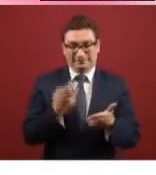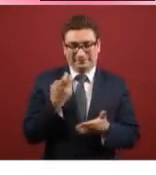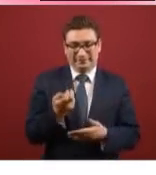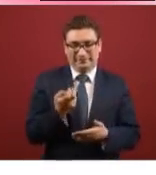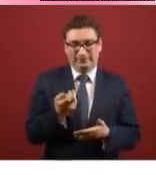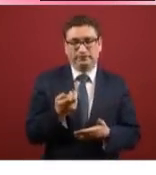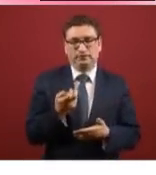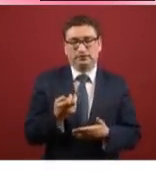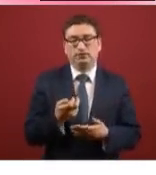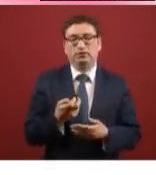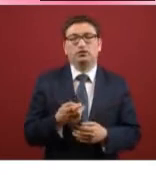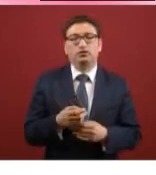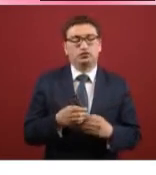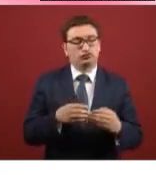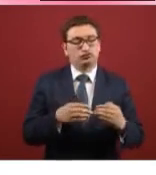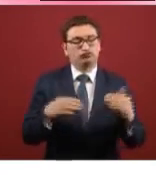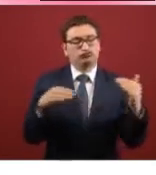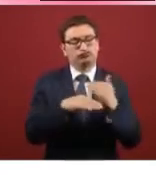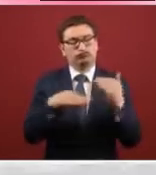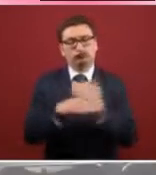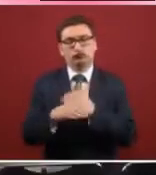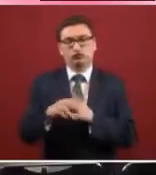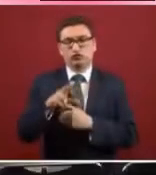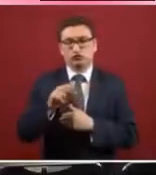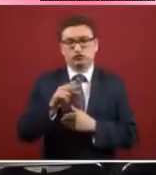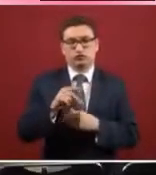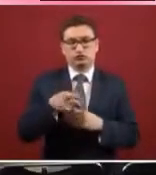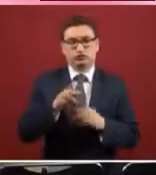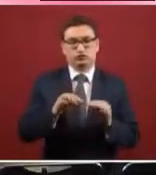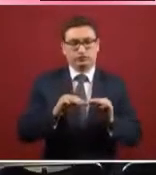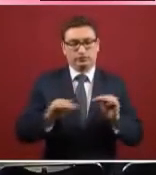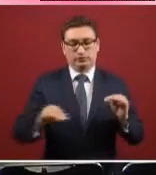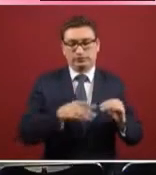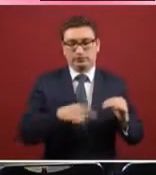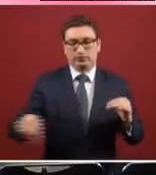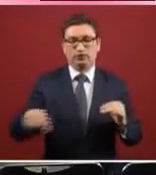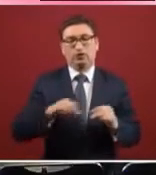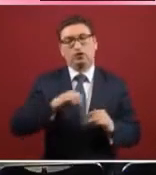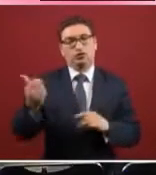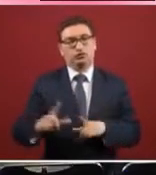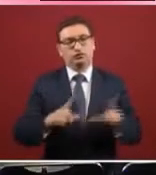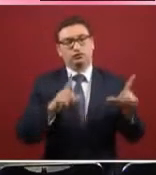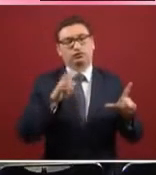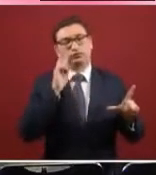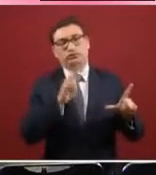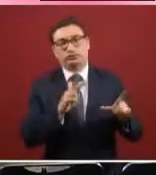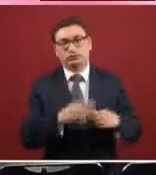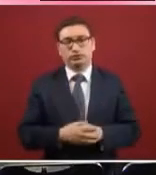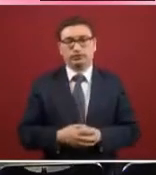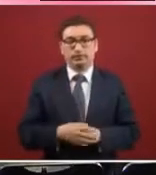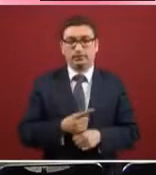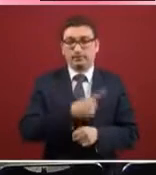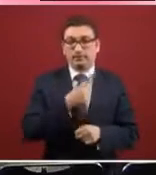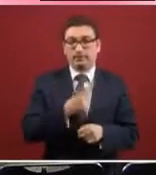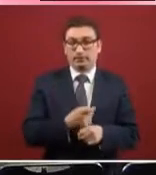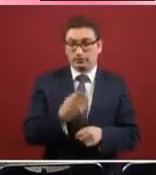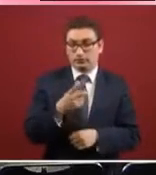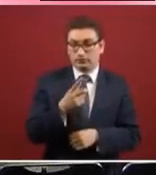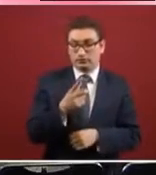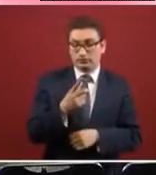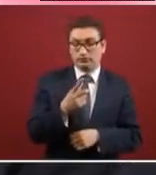los 80 kilómetros de la siguiente, which are the 80 kilometers of this next slide. De enero, de diciembre del